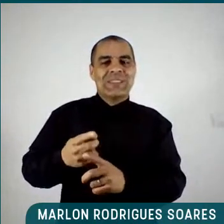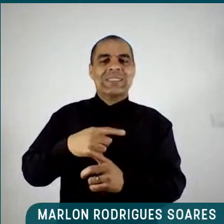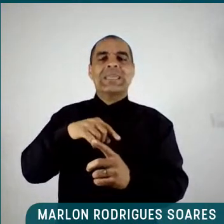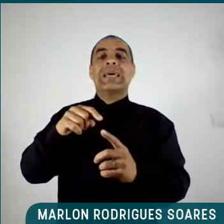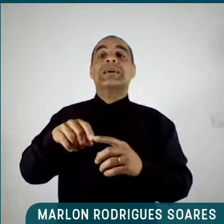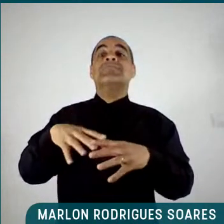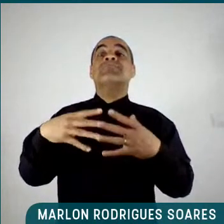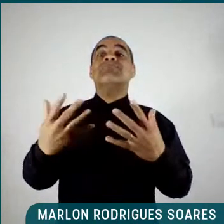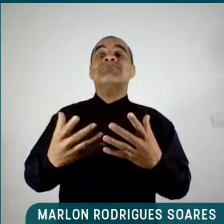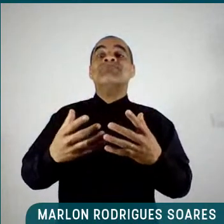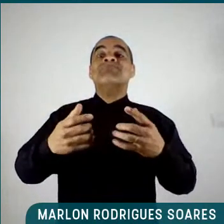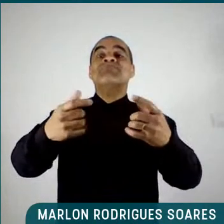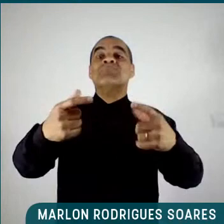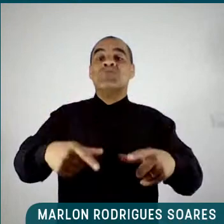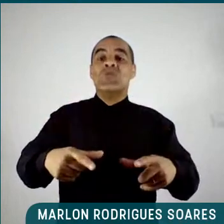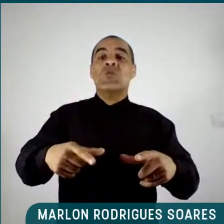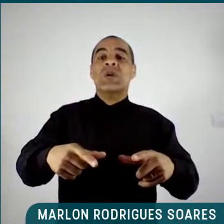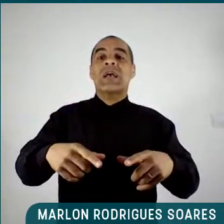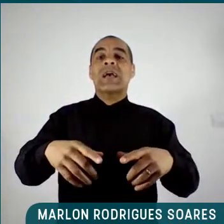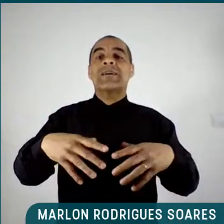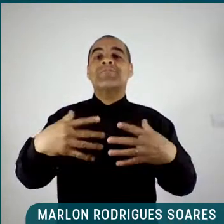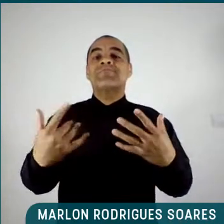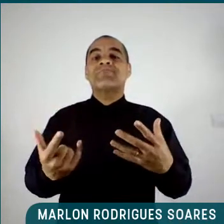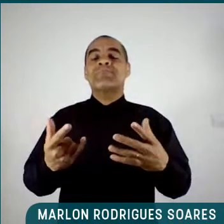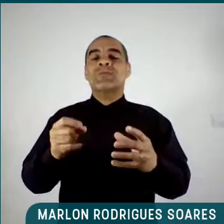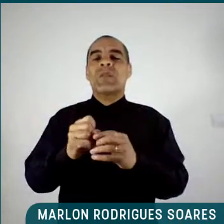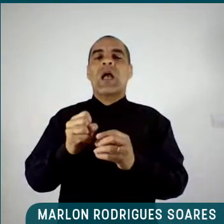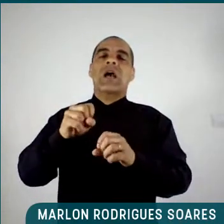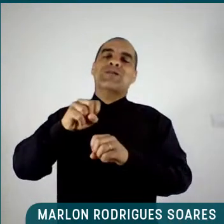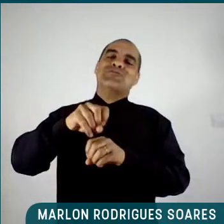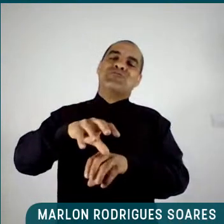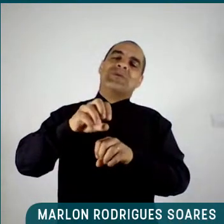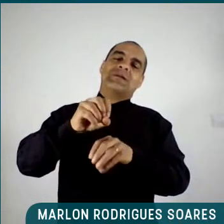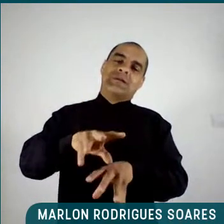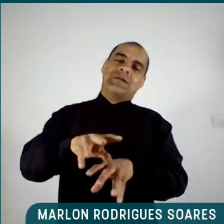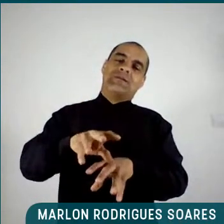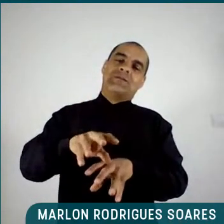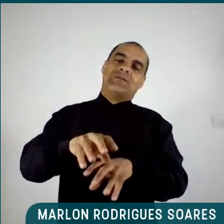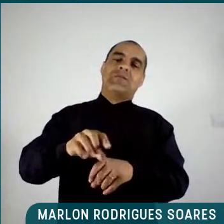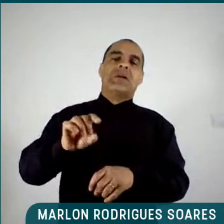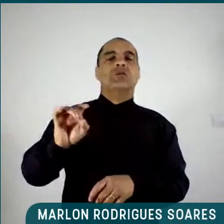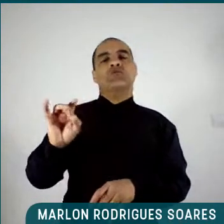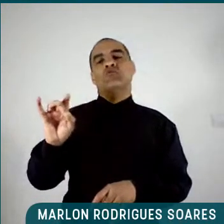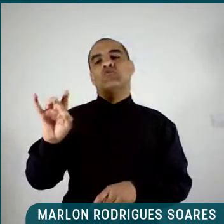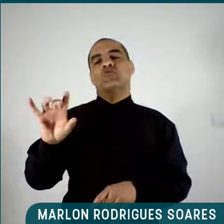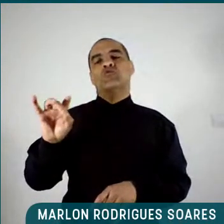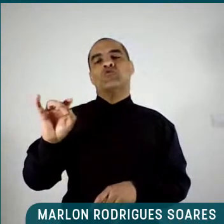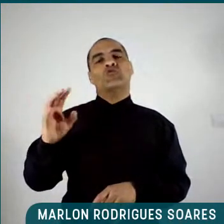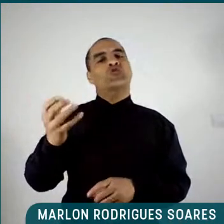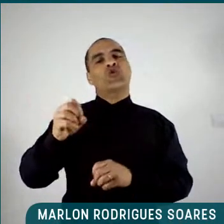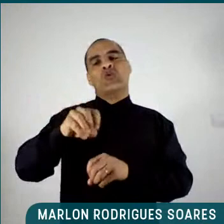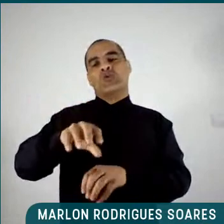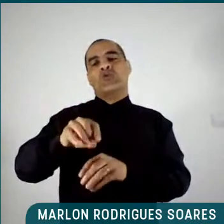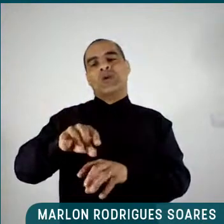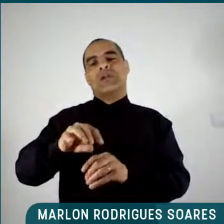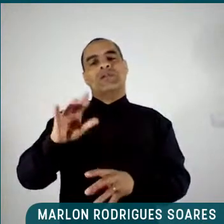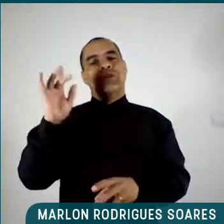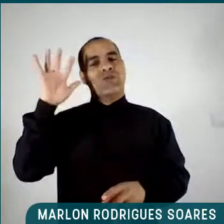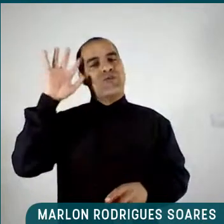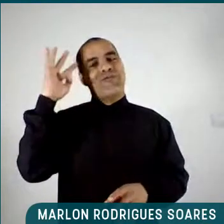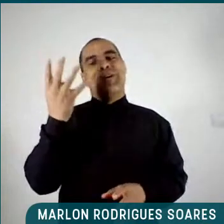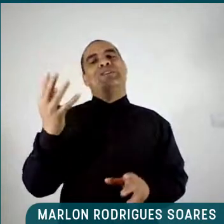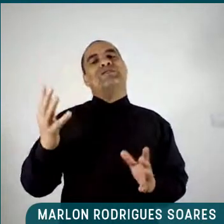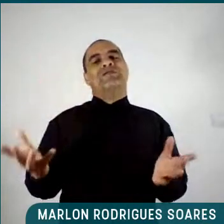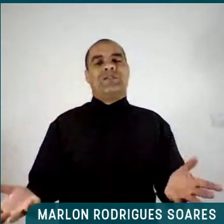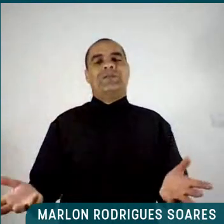advance to progress, we have to take that into account. We have the problem of education. Education